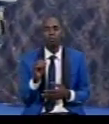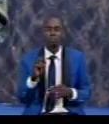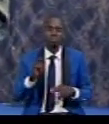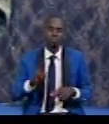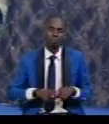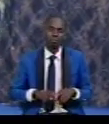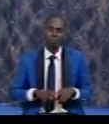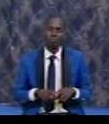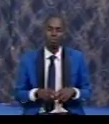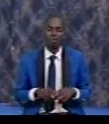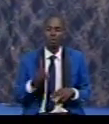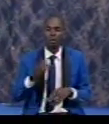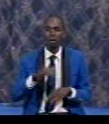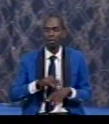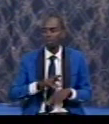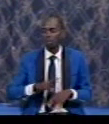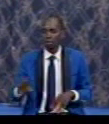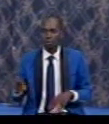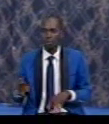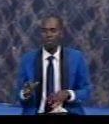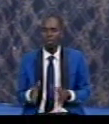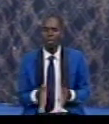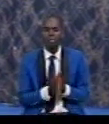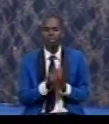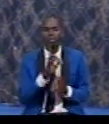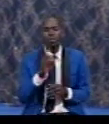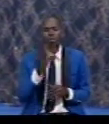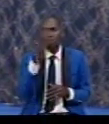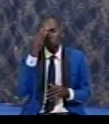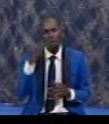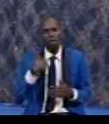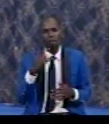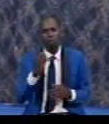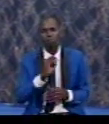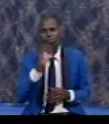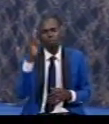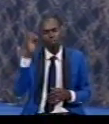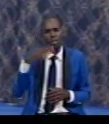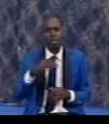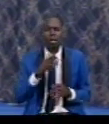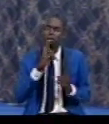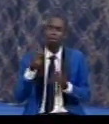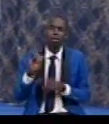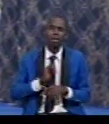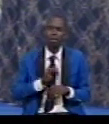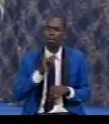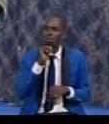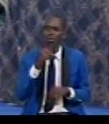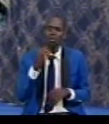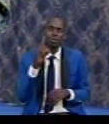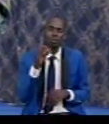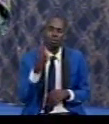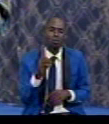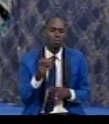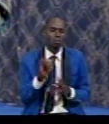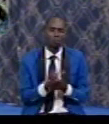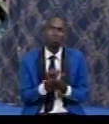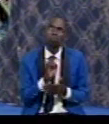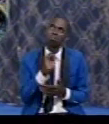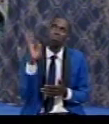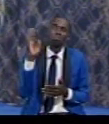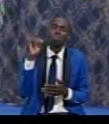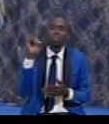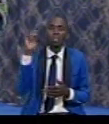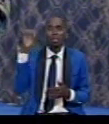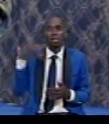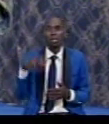one on the right hand said, why have you put off the light? I'm not the one that put off the light, too. I wasn't the one that put off the light. As he was